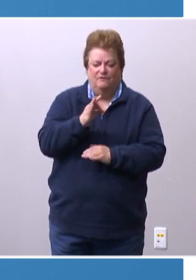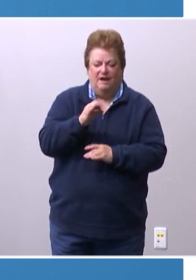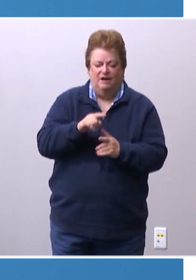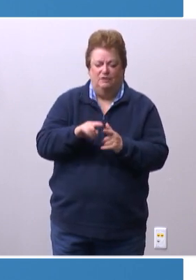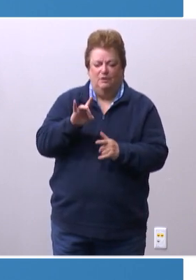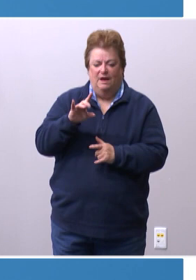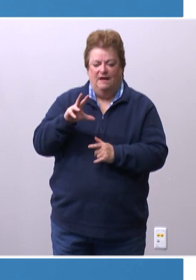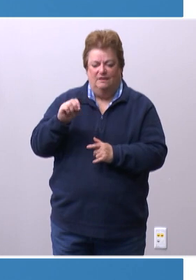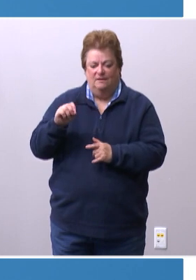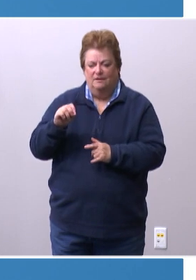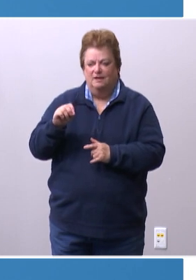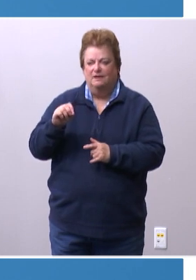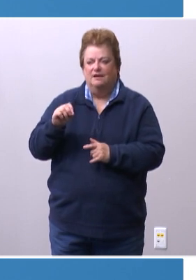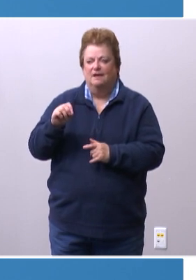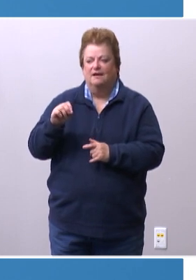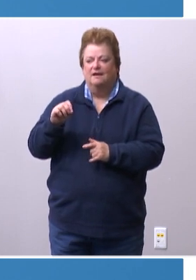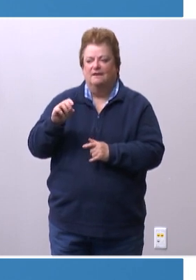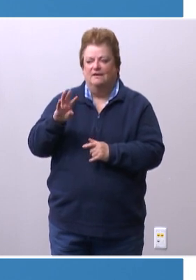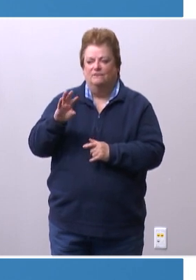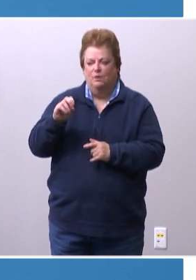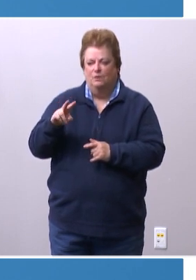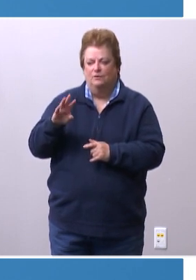at